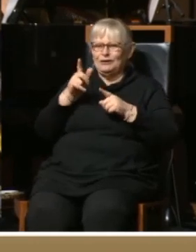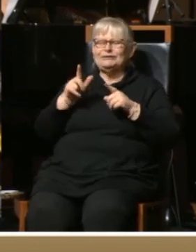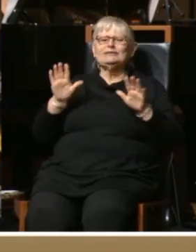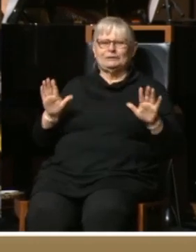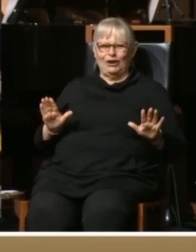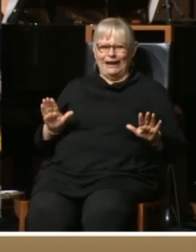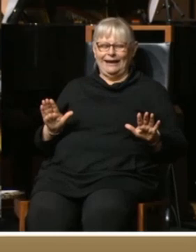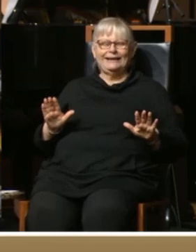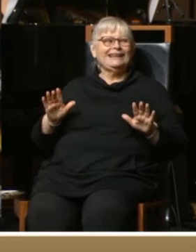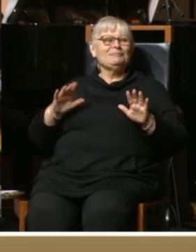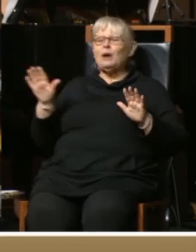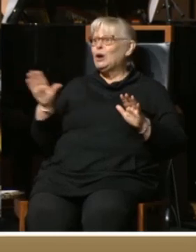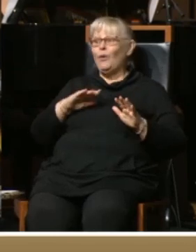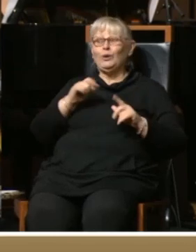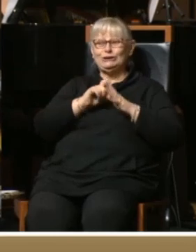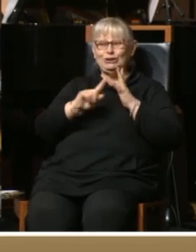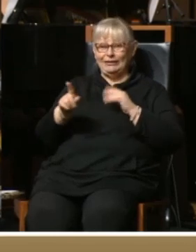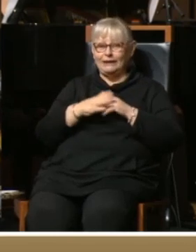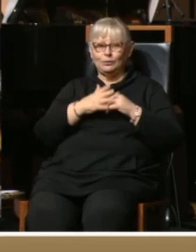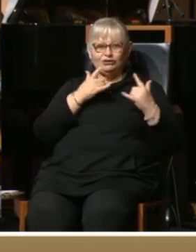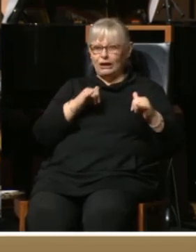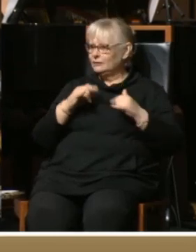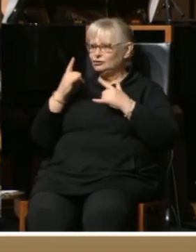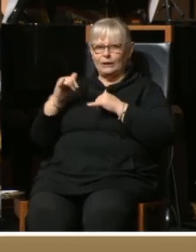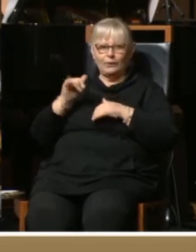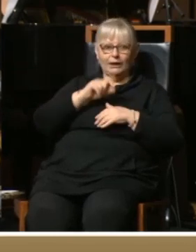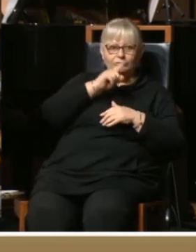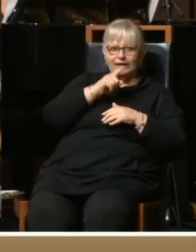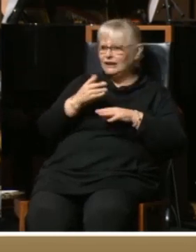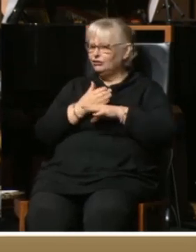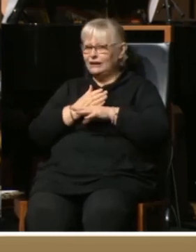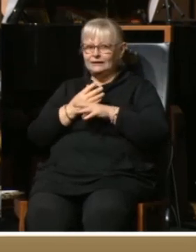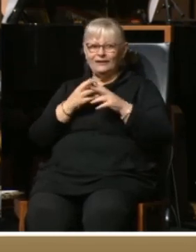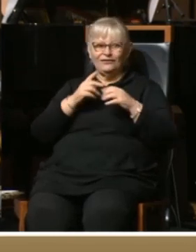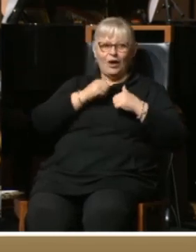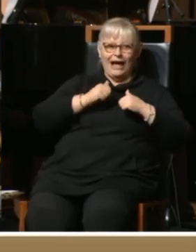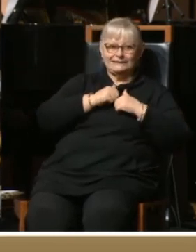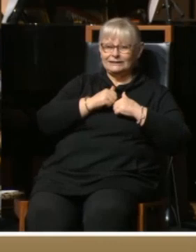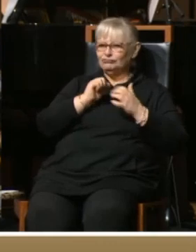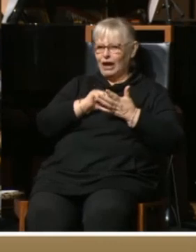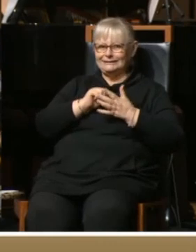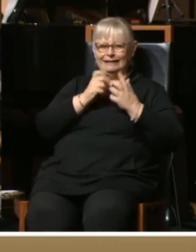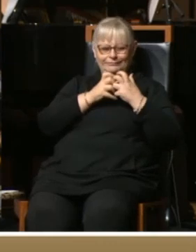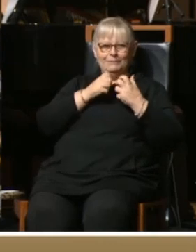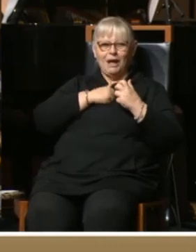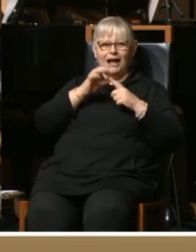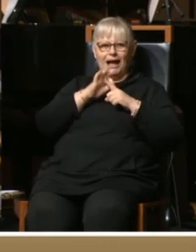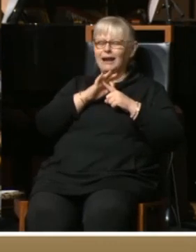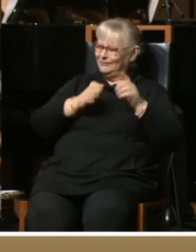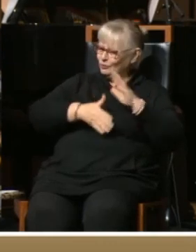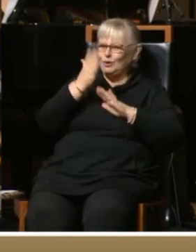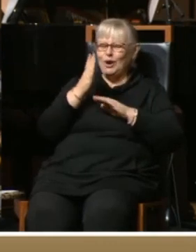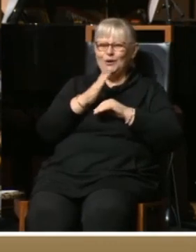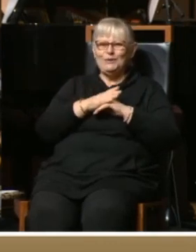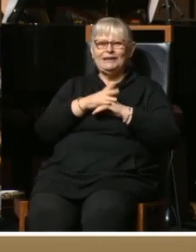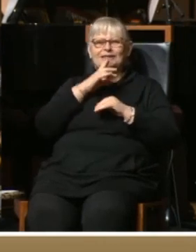we all do that, no matter where we are. We check to see if it's red or green, and if it's for us, off we run. I have to say, in